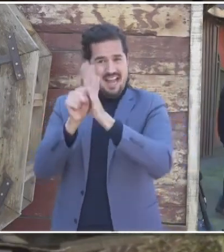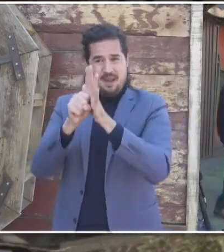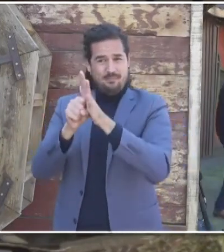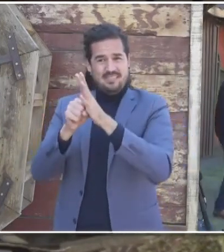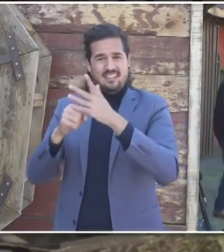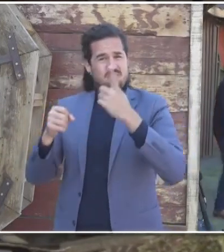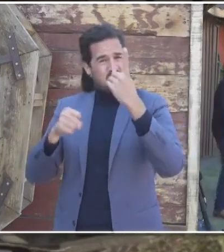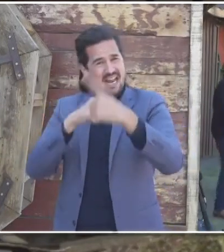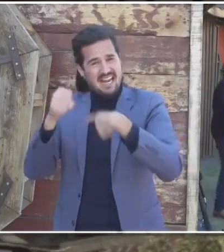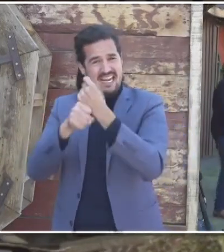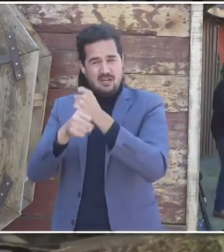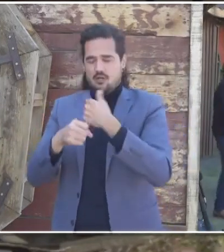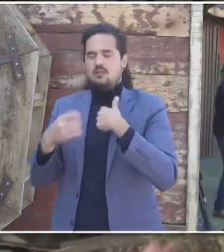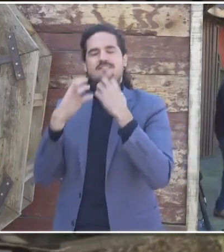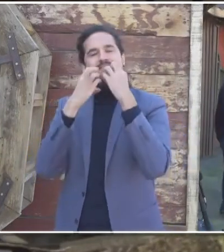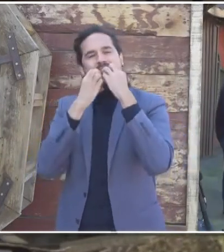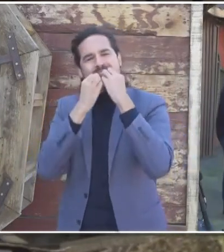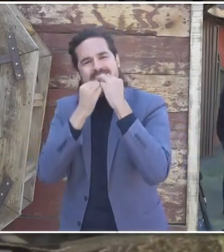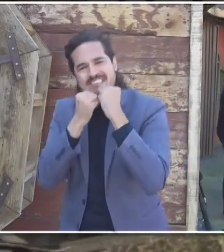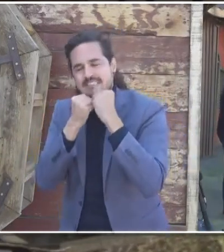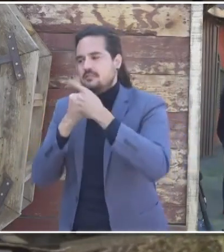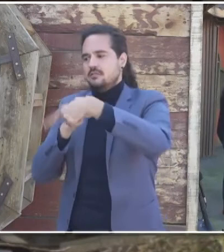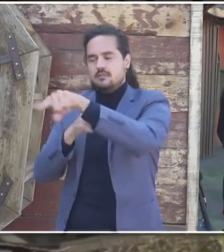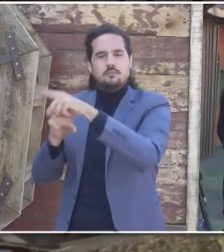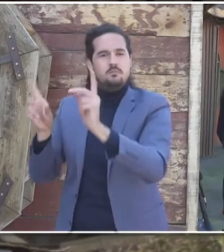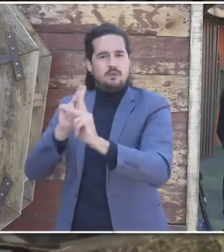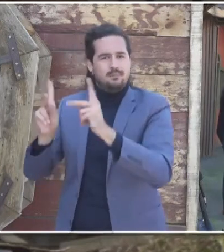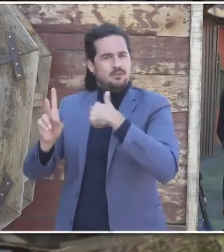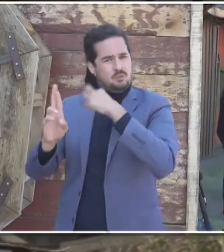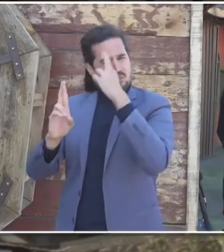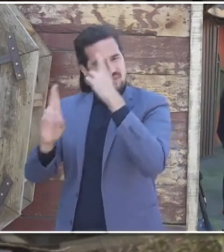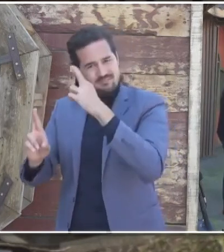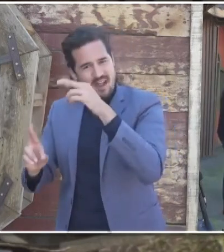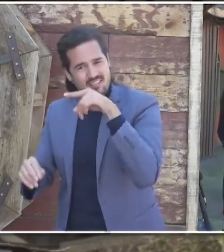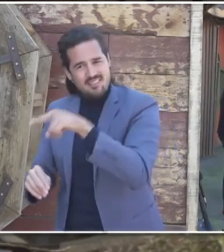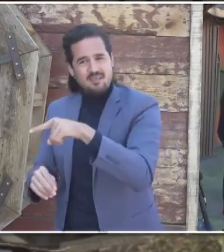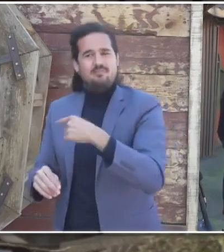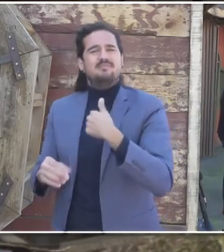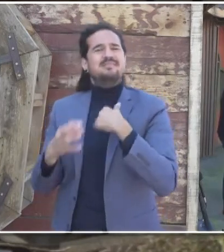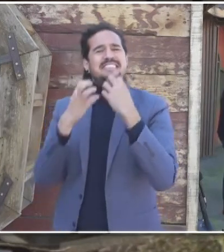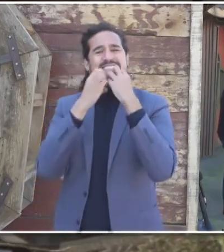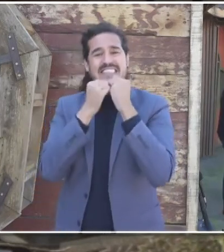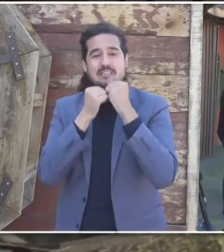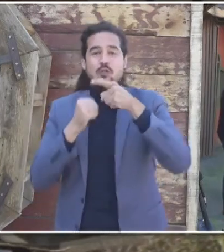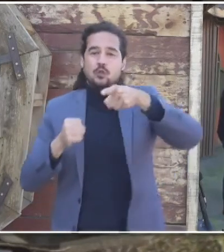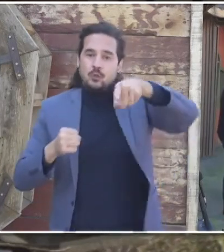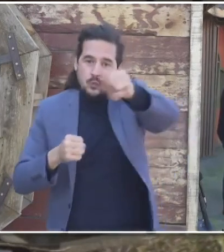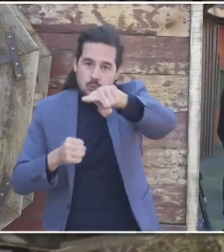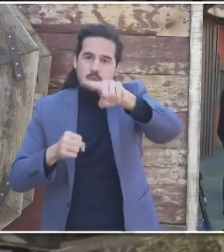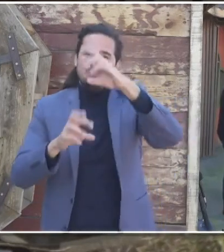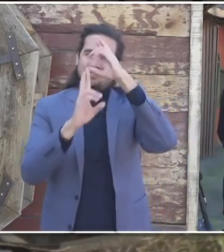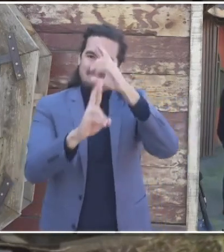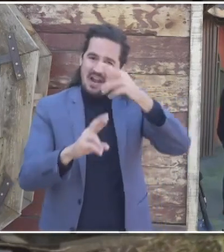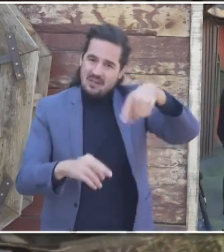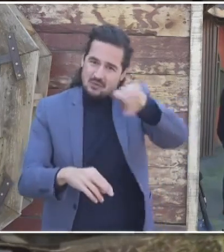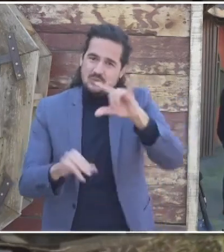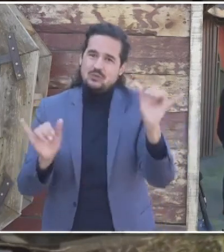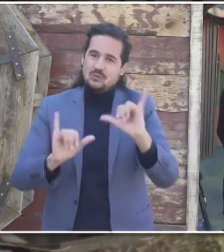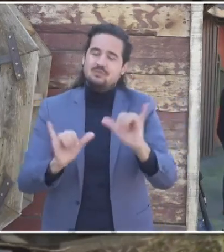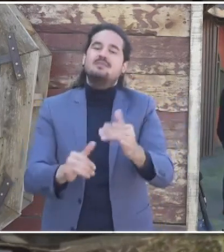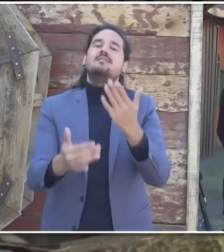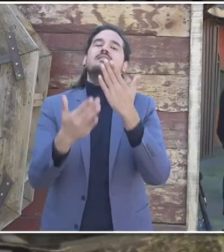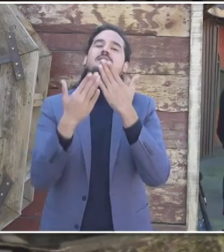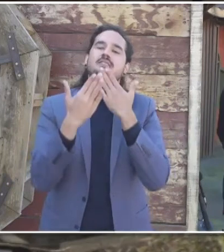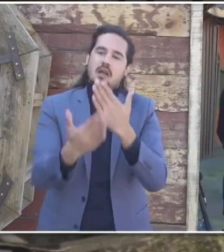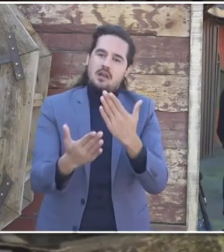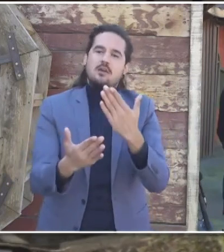workers. I value and respect all of you. I'm honored to be here again today, and thank you again to Assembly Member Romola. Thank you to